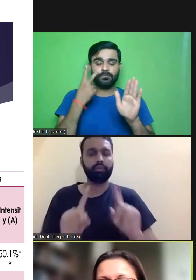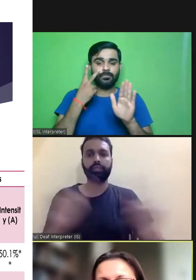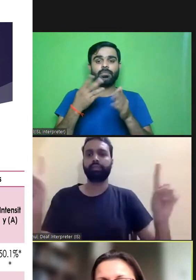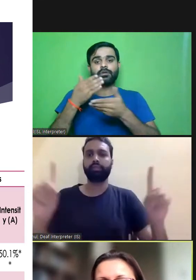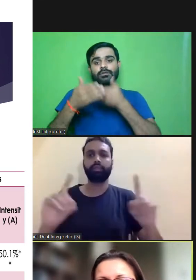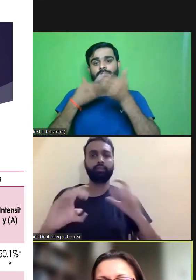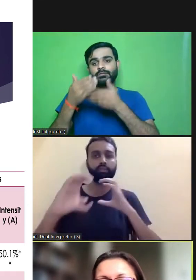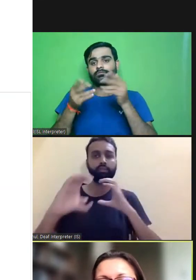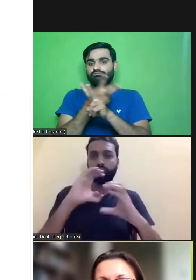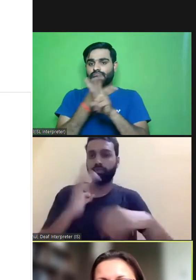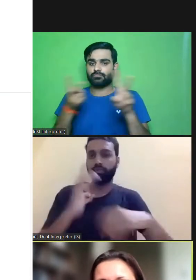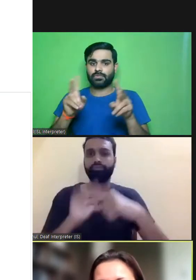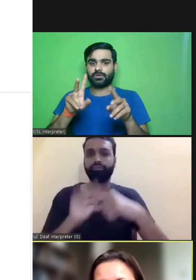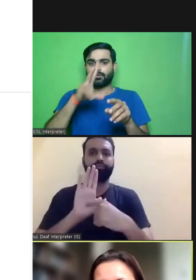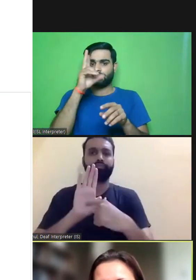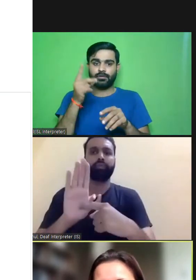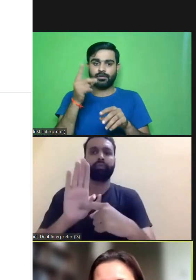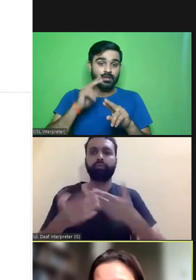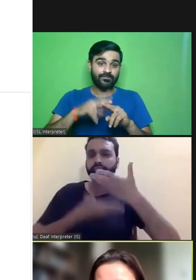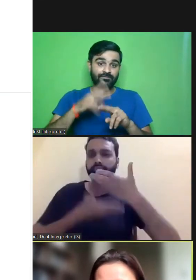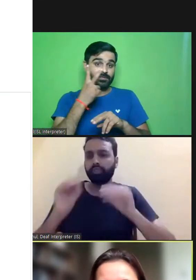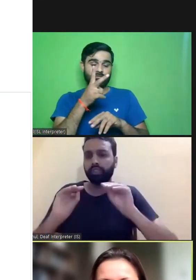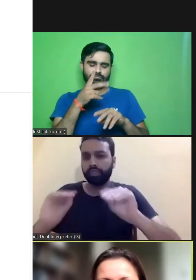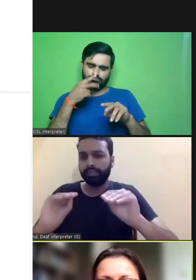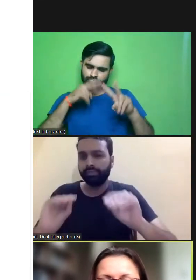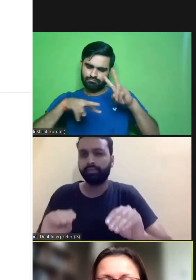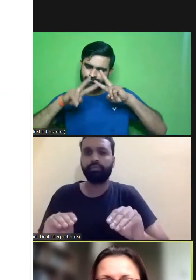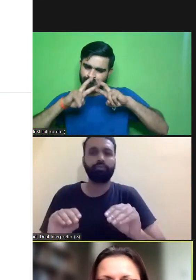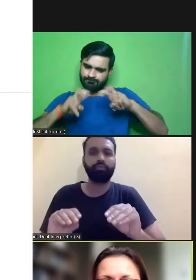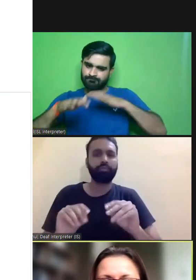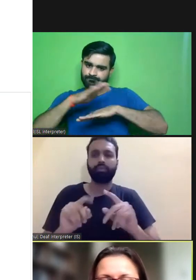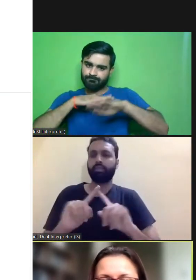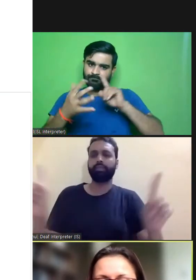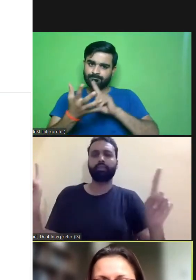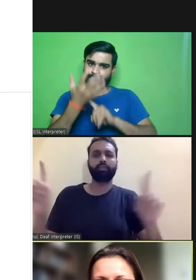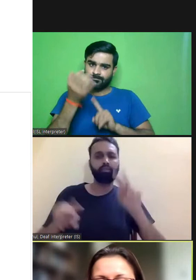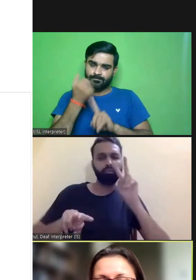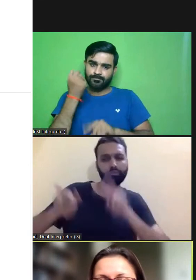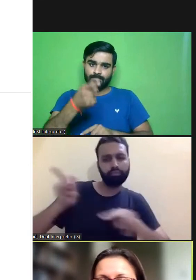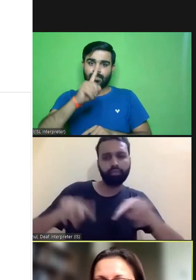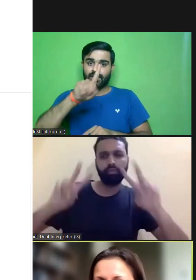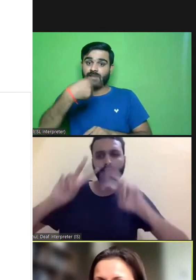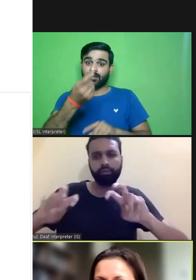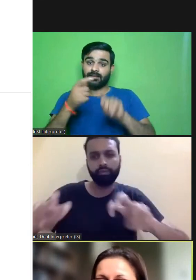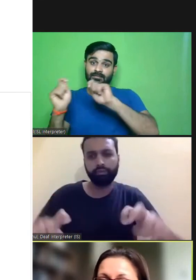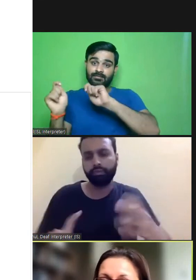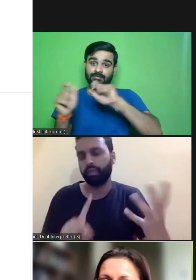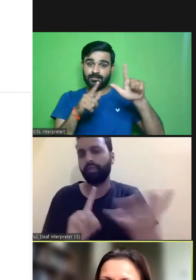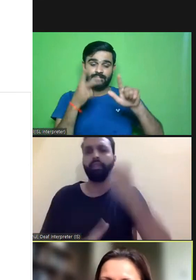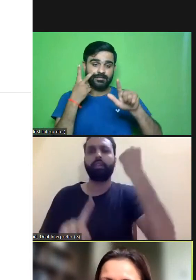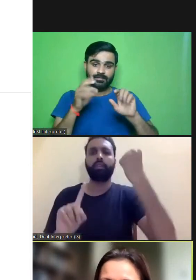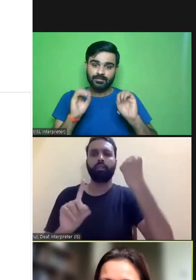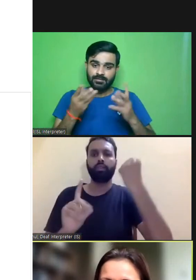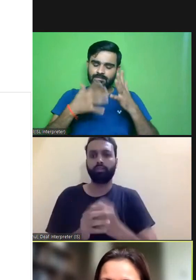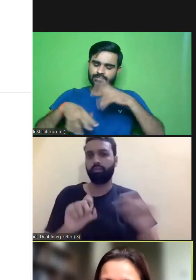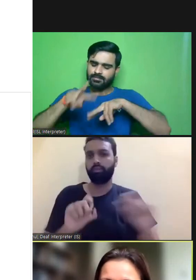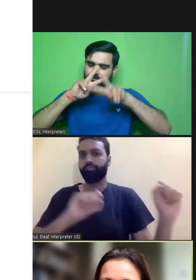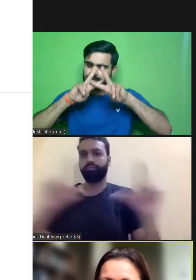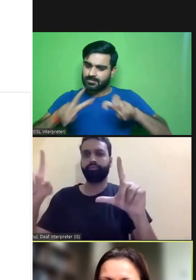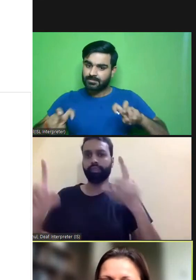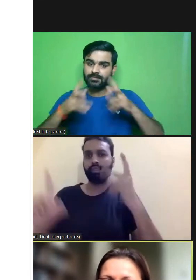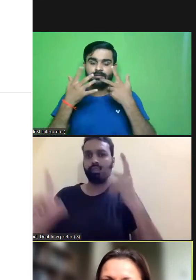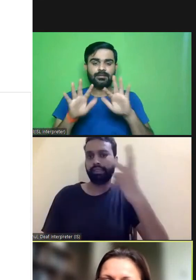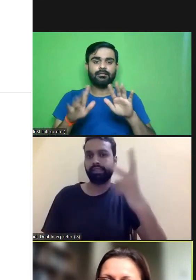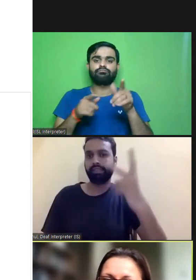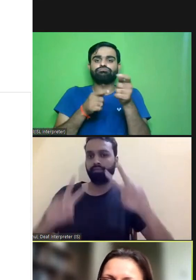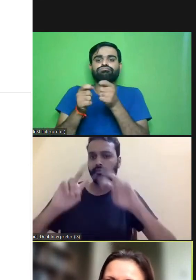one. If we see and analyze, and I'm going just to stop a little bit in this next slide, is that when we analyze the different indicators,